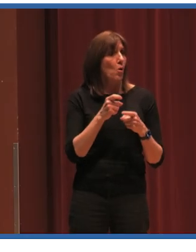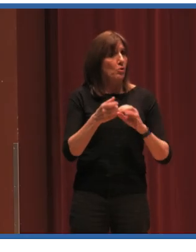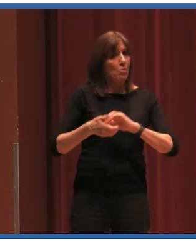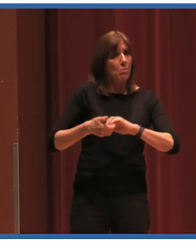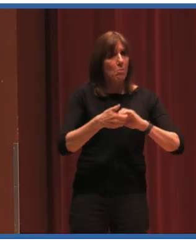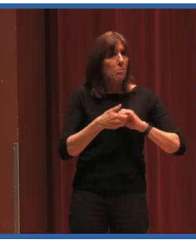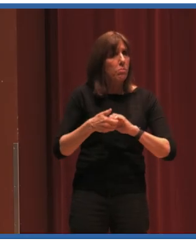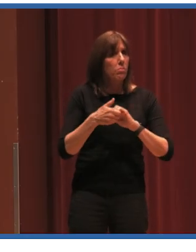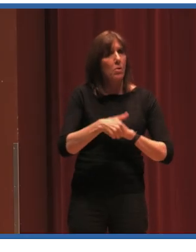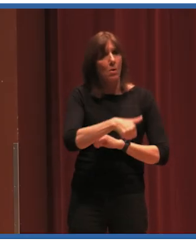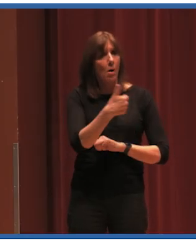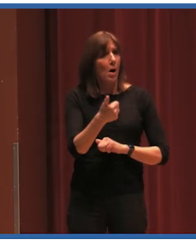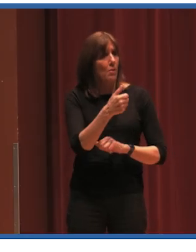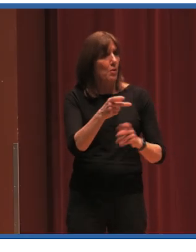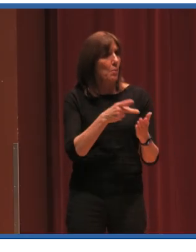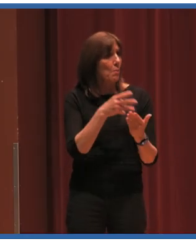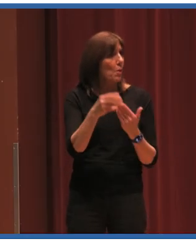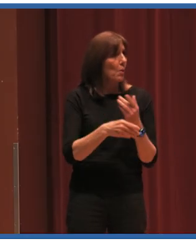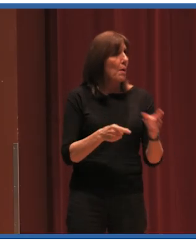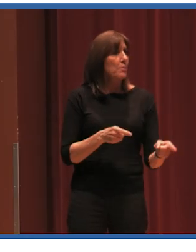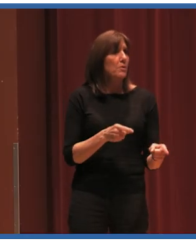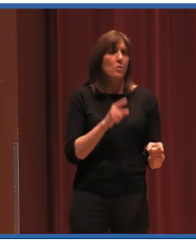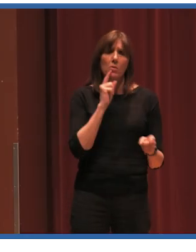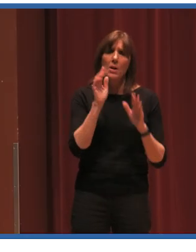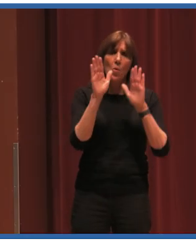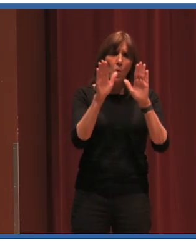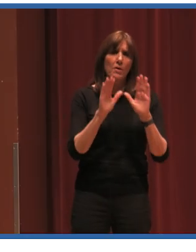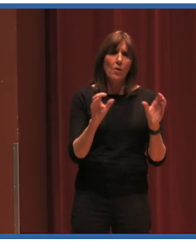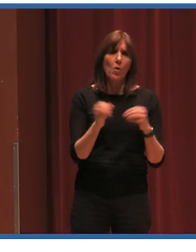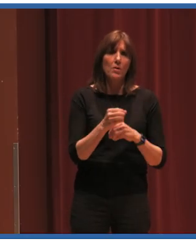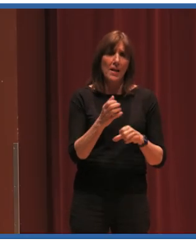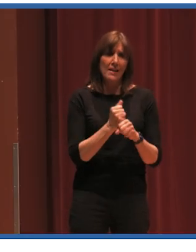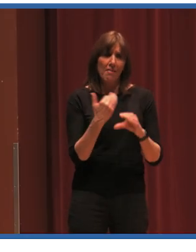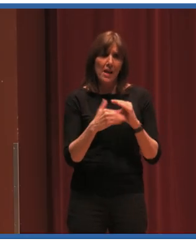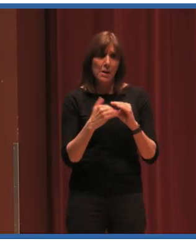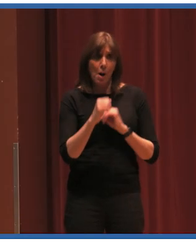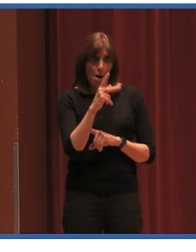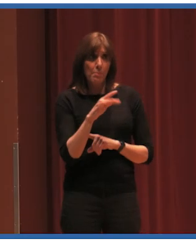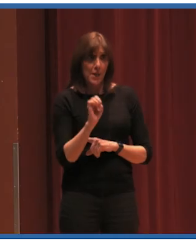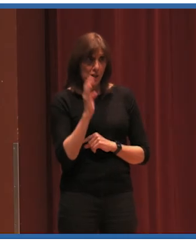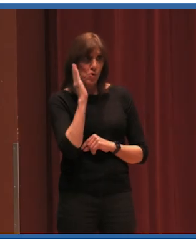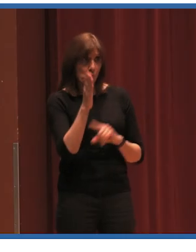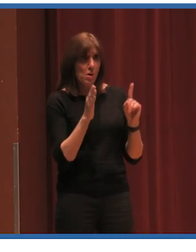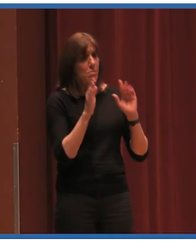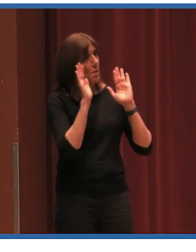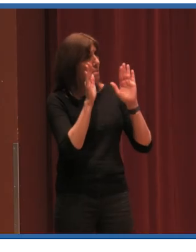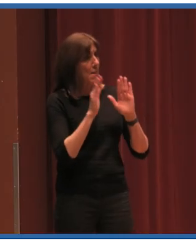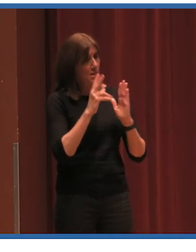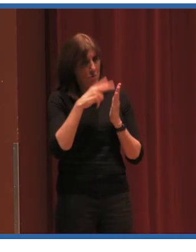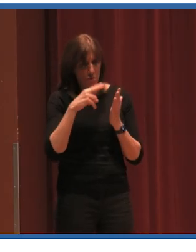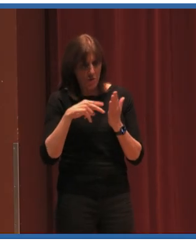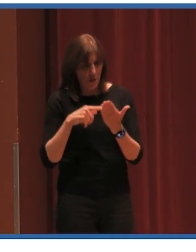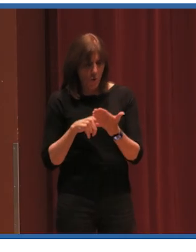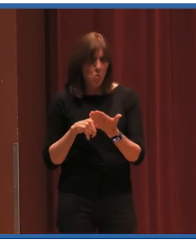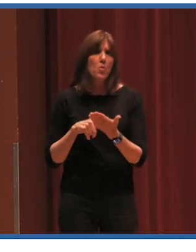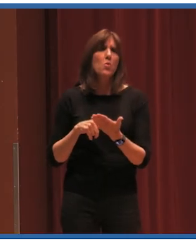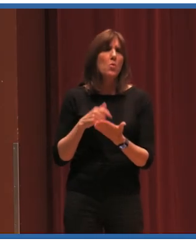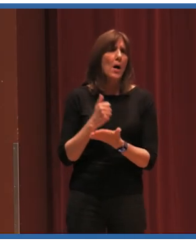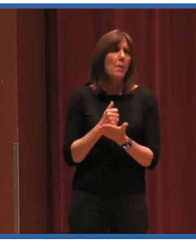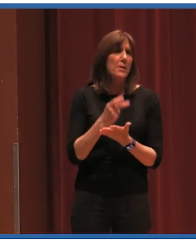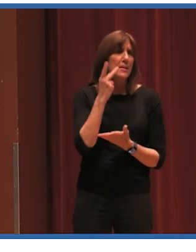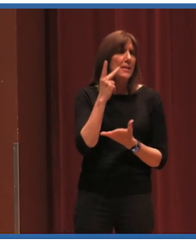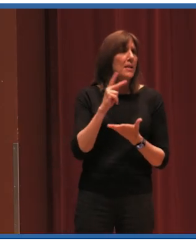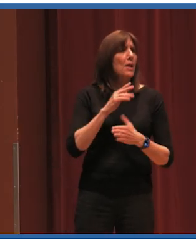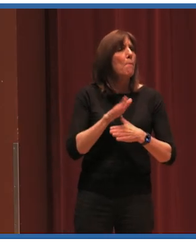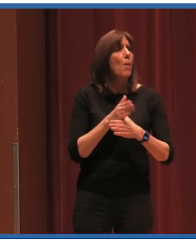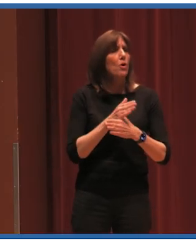collaboration. It's a great organization. Just to get the email updates are amazing. They help facilitate connections and partnership,